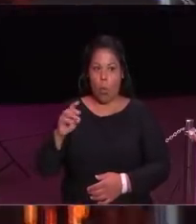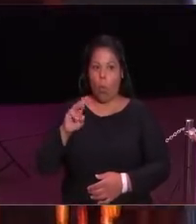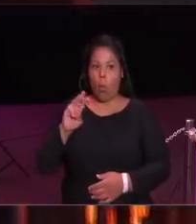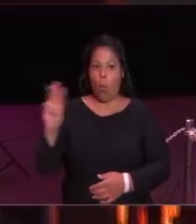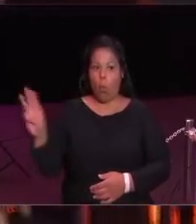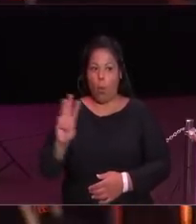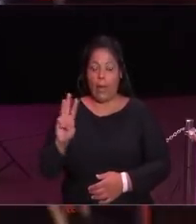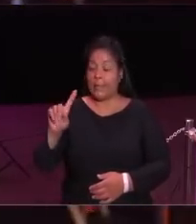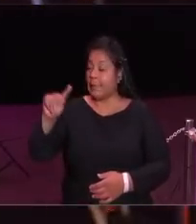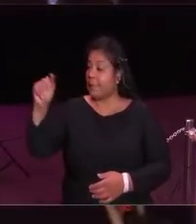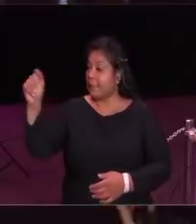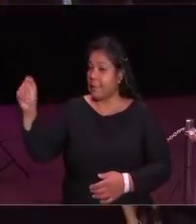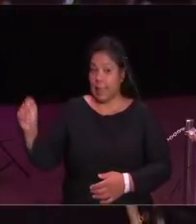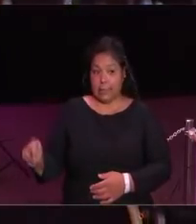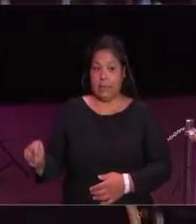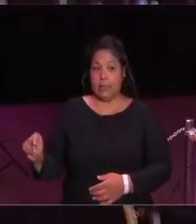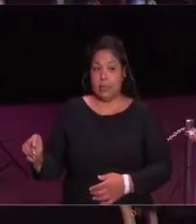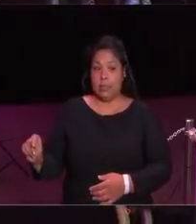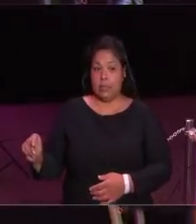God bless you.